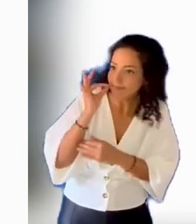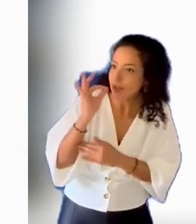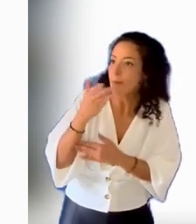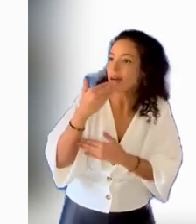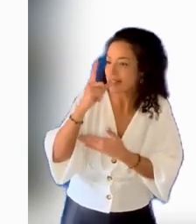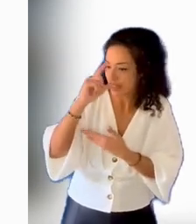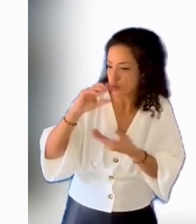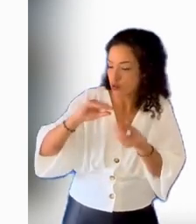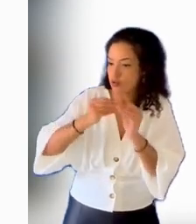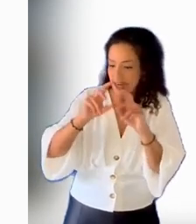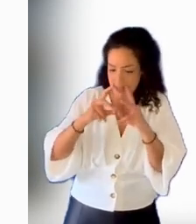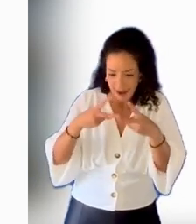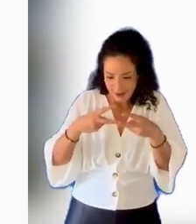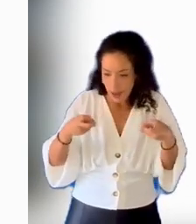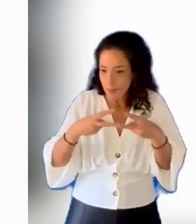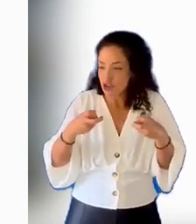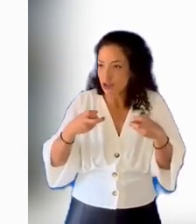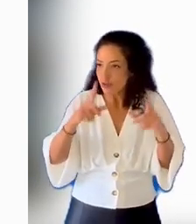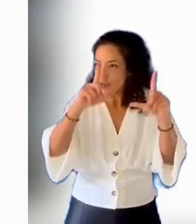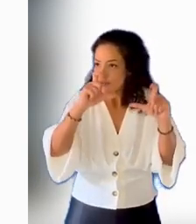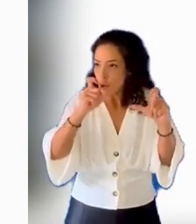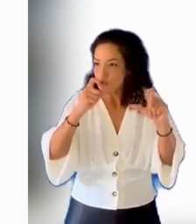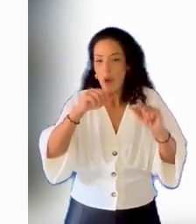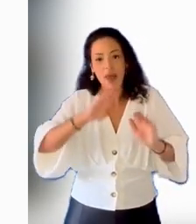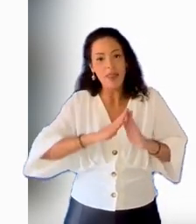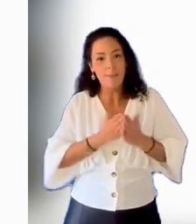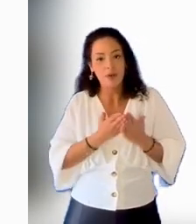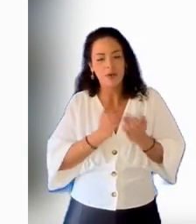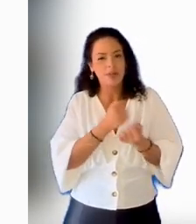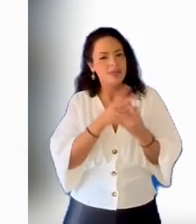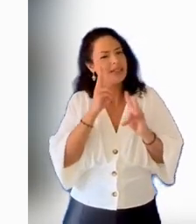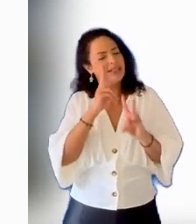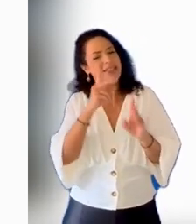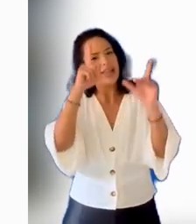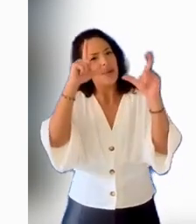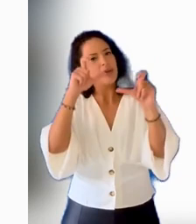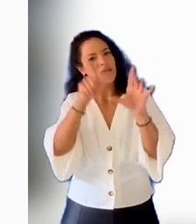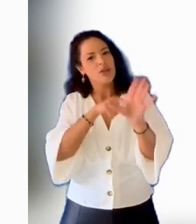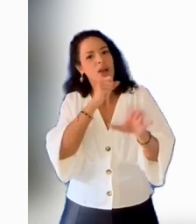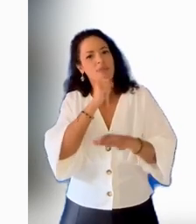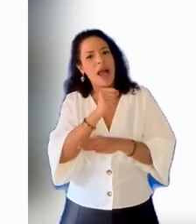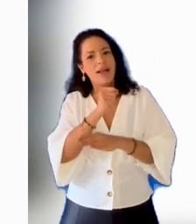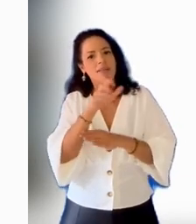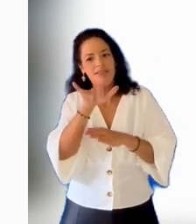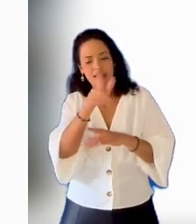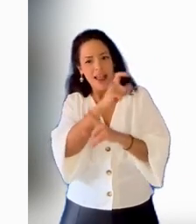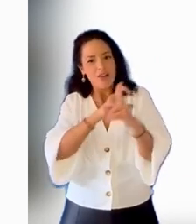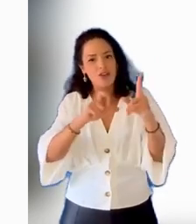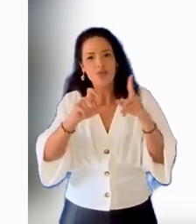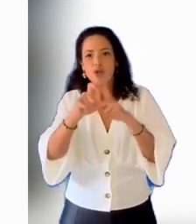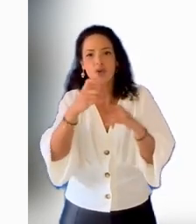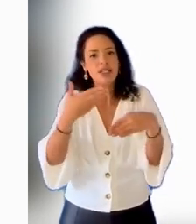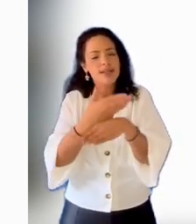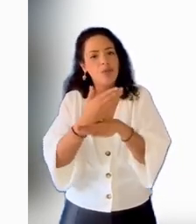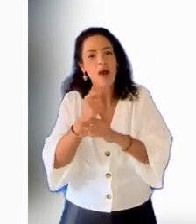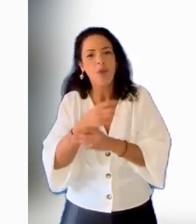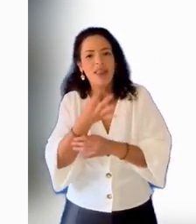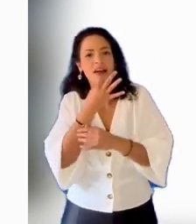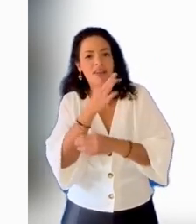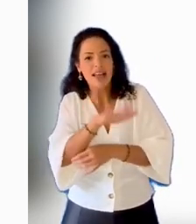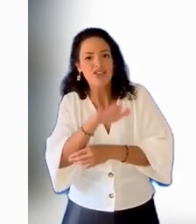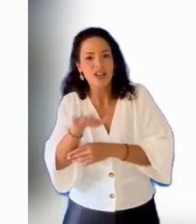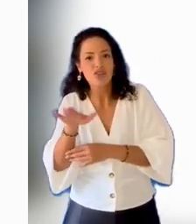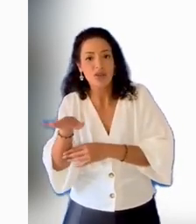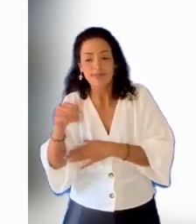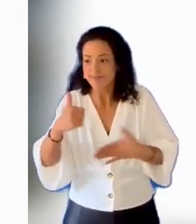in his memory. Many of us will see an image of a young man engaged in community outreach with Afghan children, a soldier